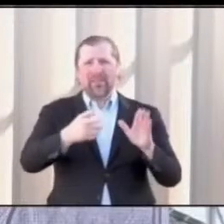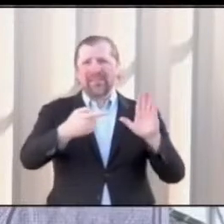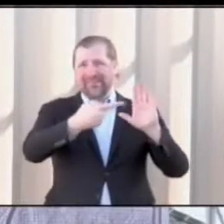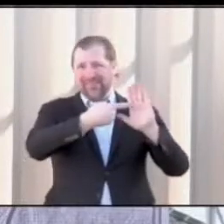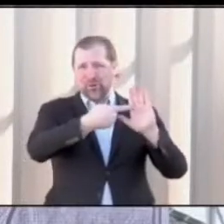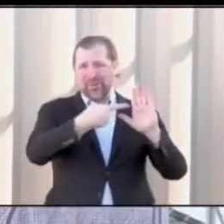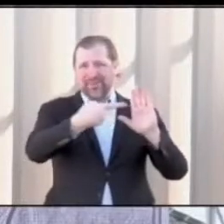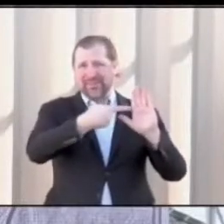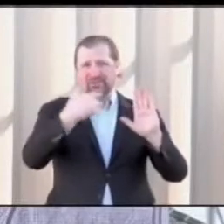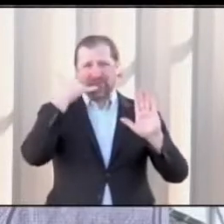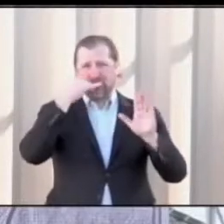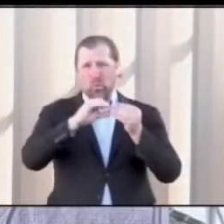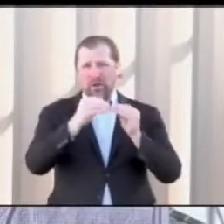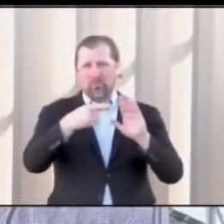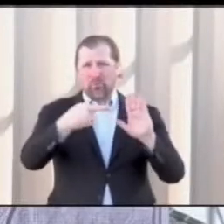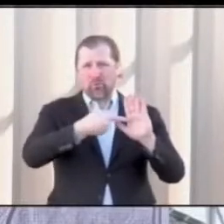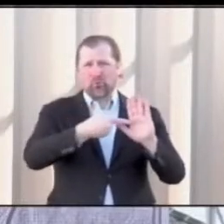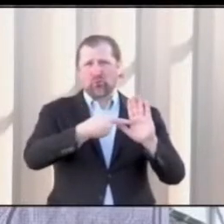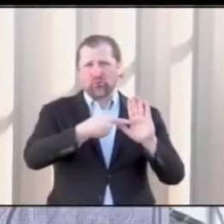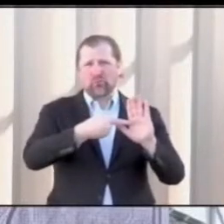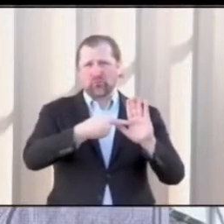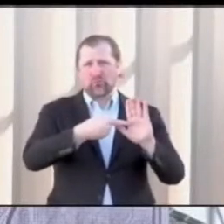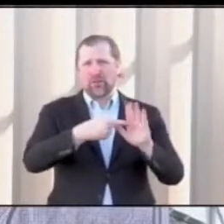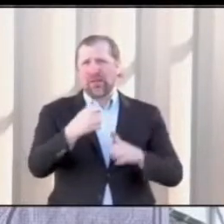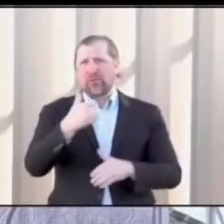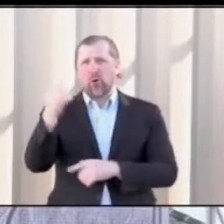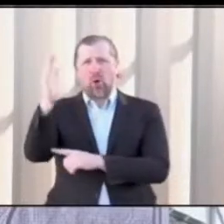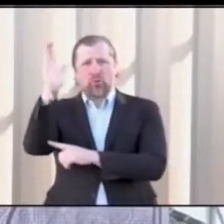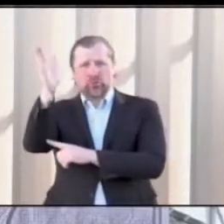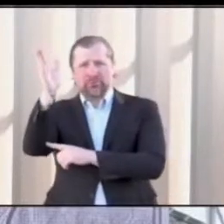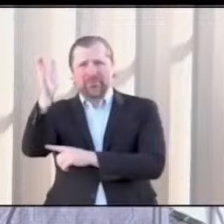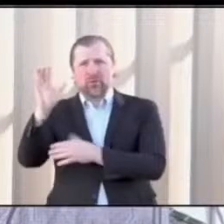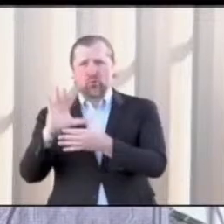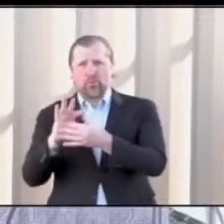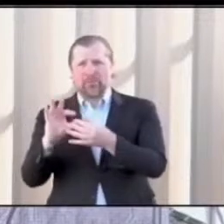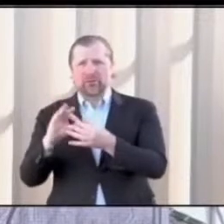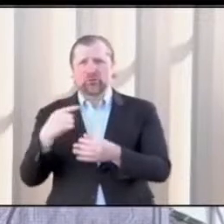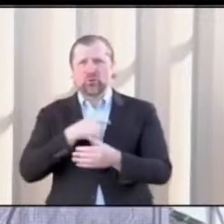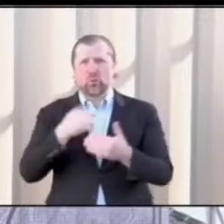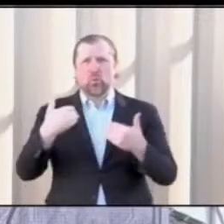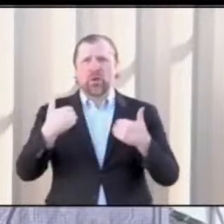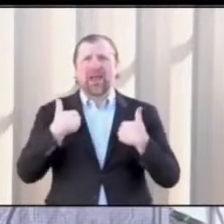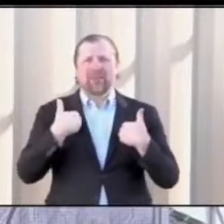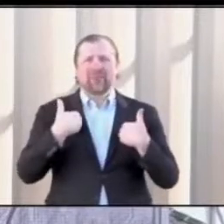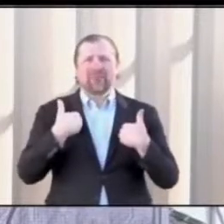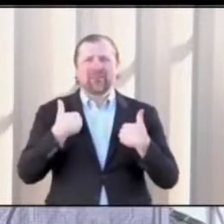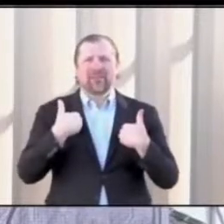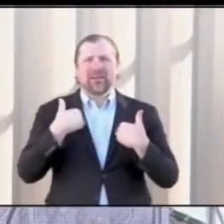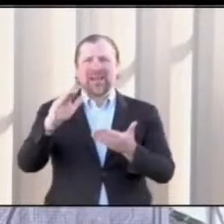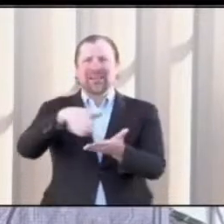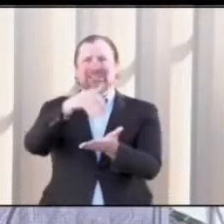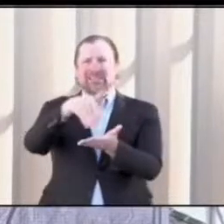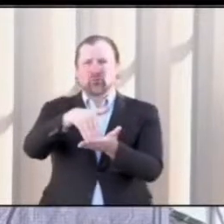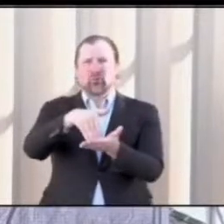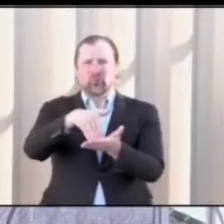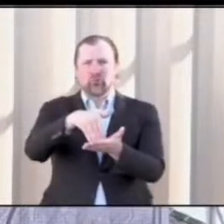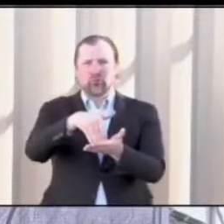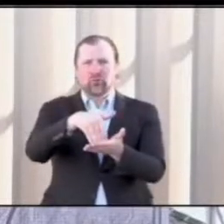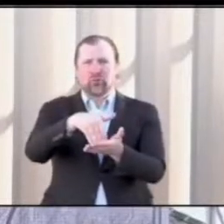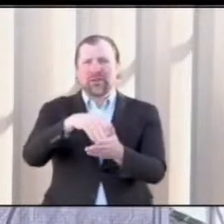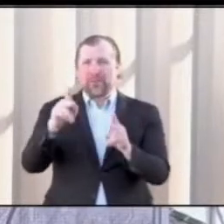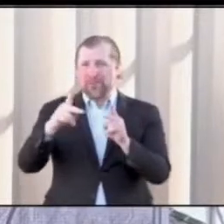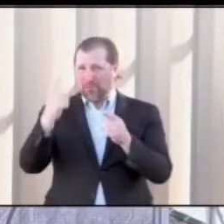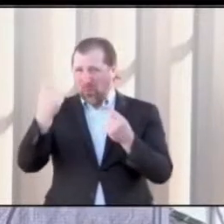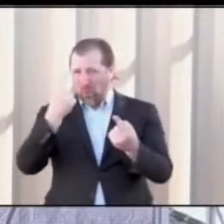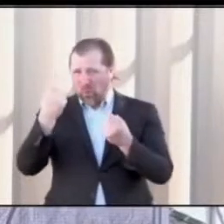second. And as the other speaker pointed out, we have a center, and people are going to